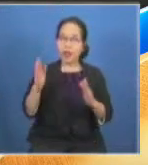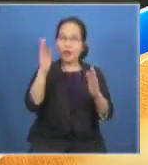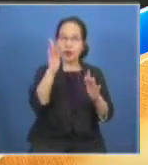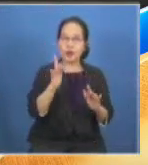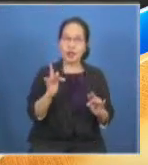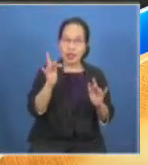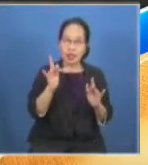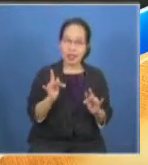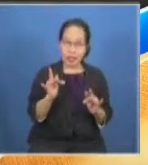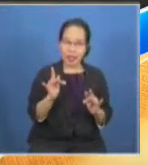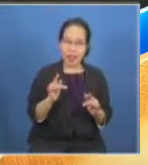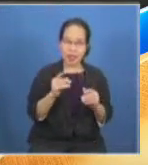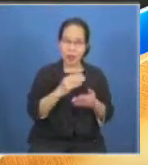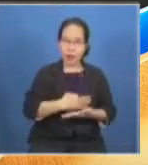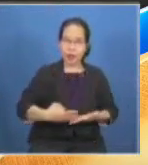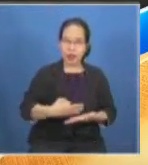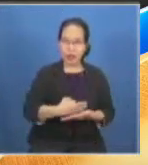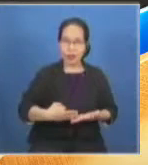reserved mercy,